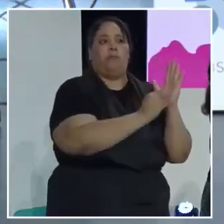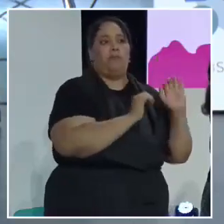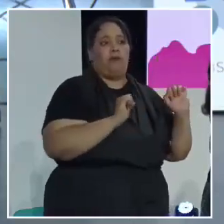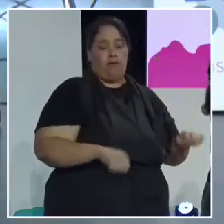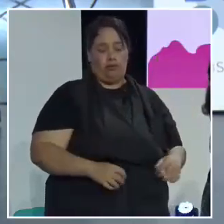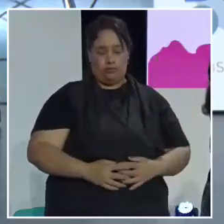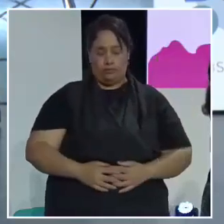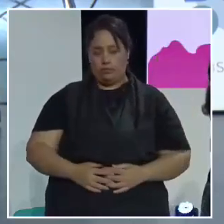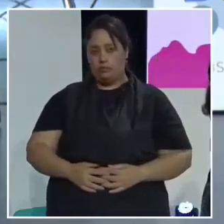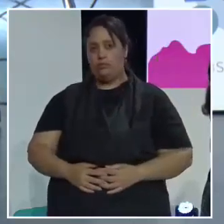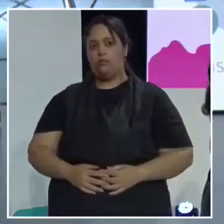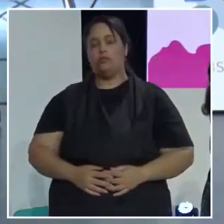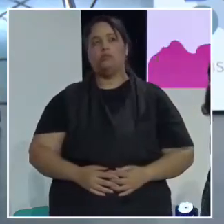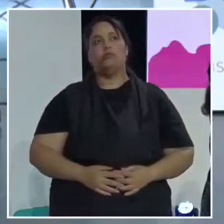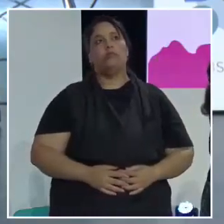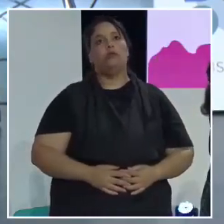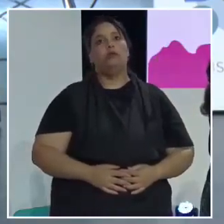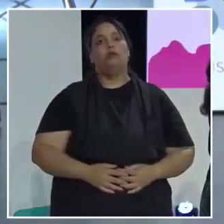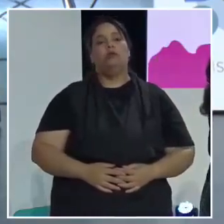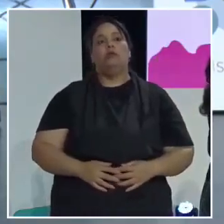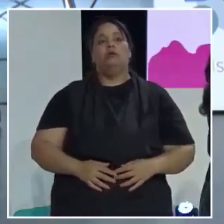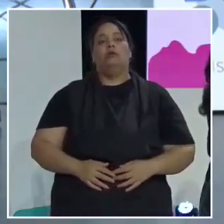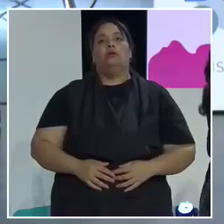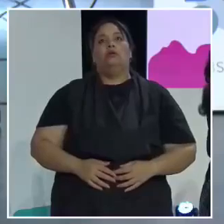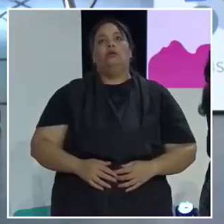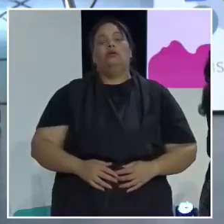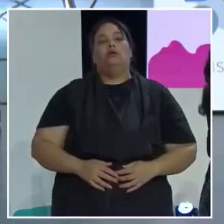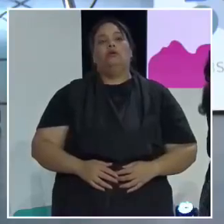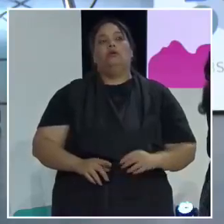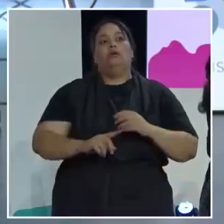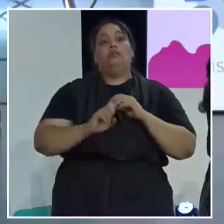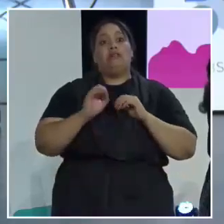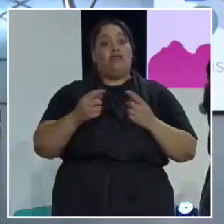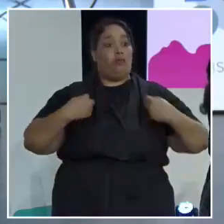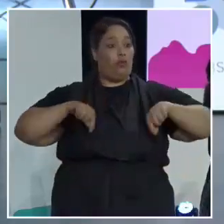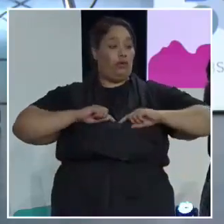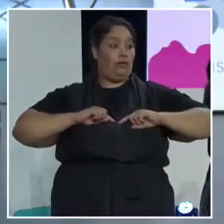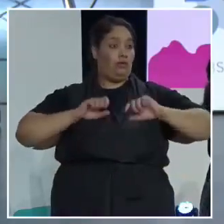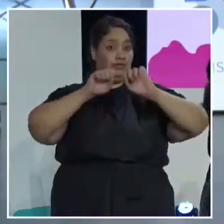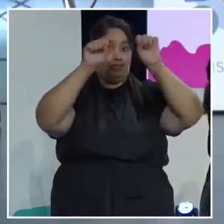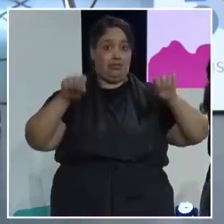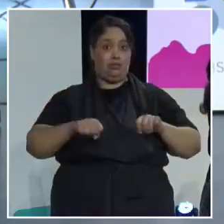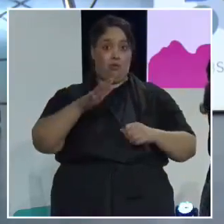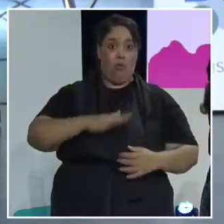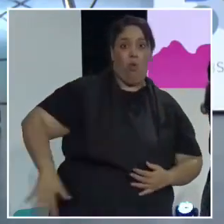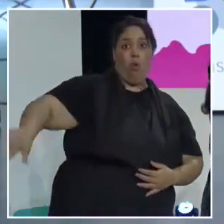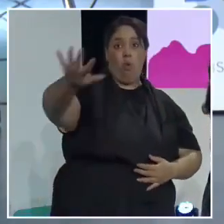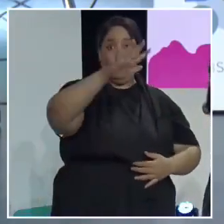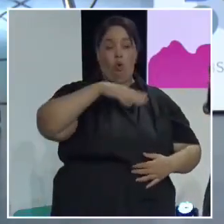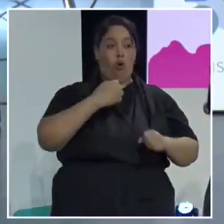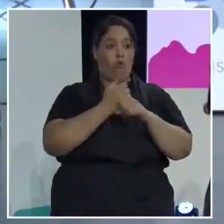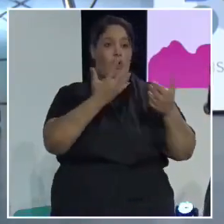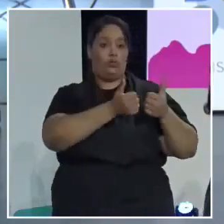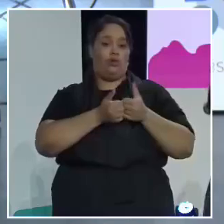Last also, not least, whether or not we can have this whole system work together to